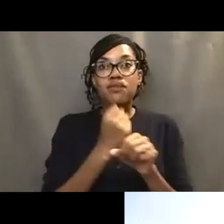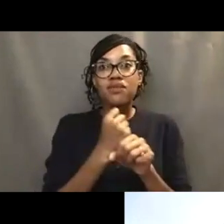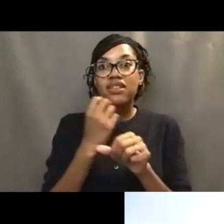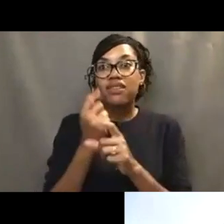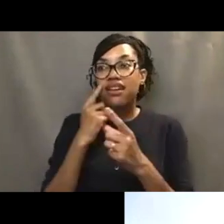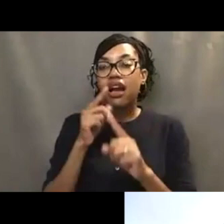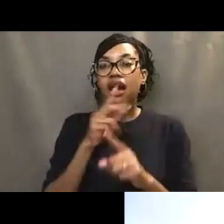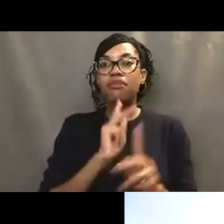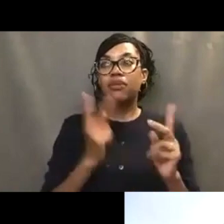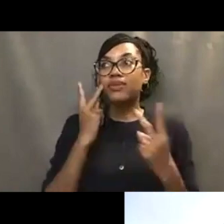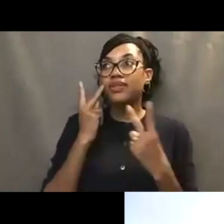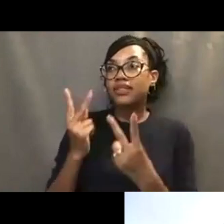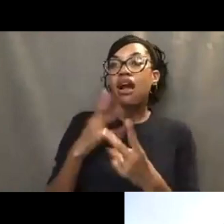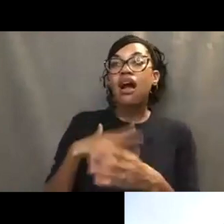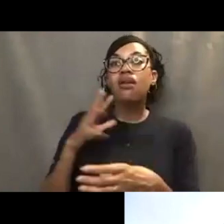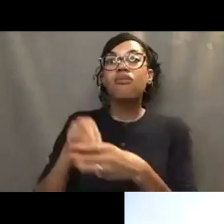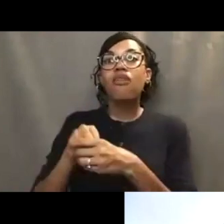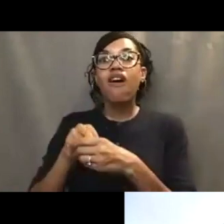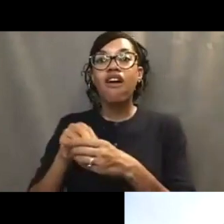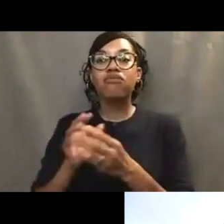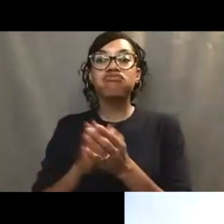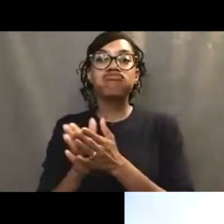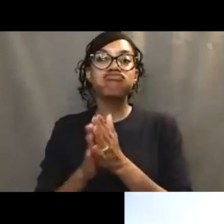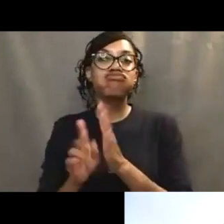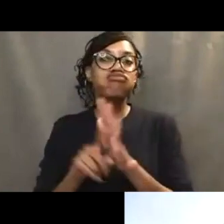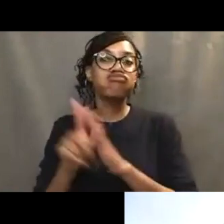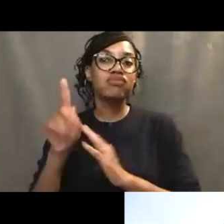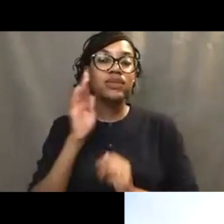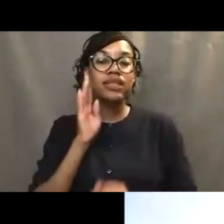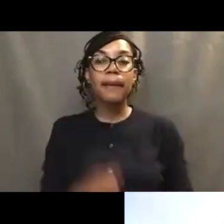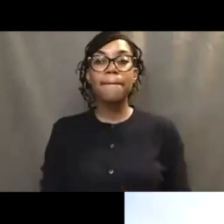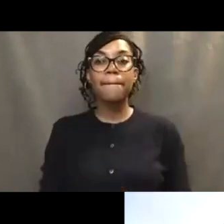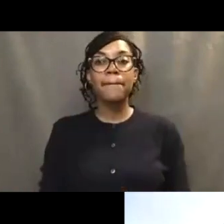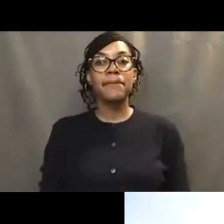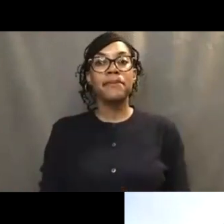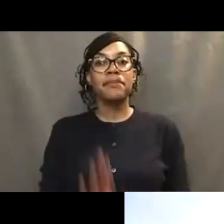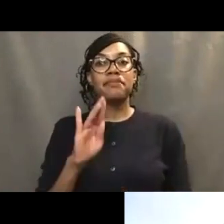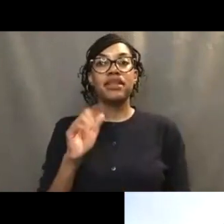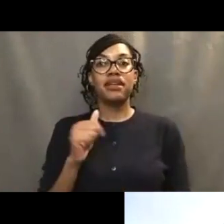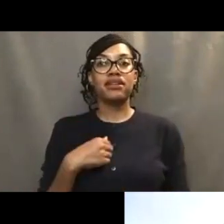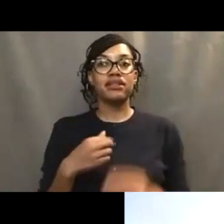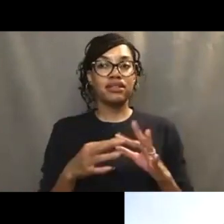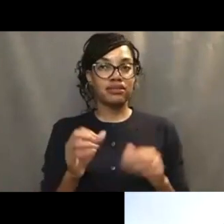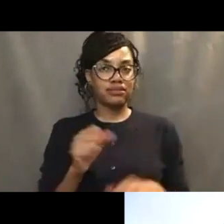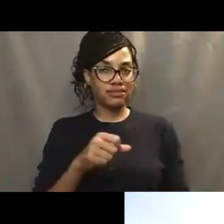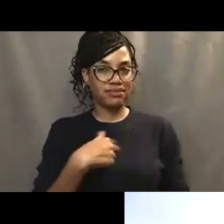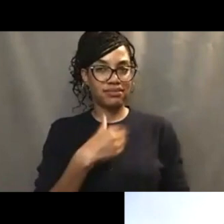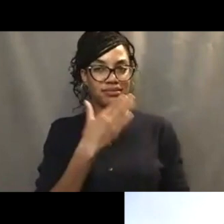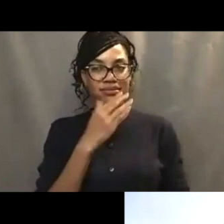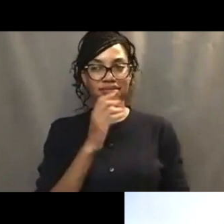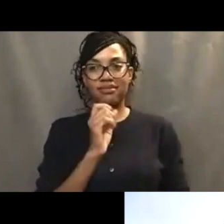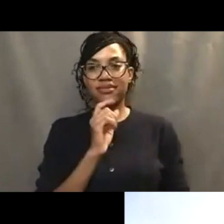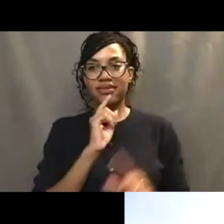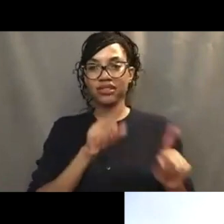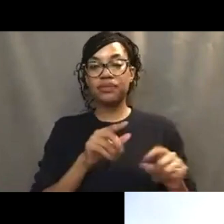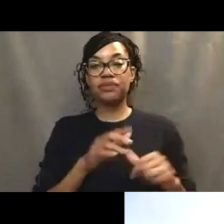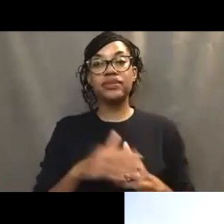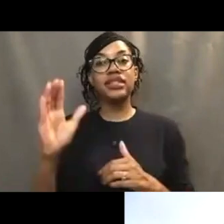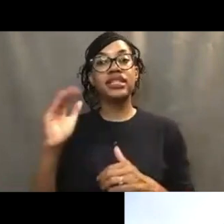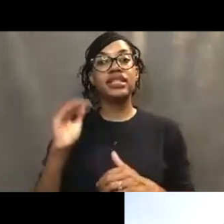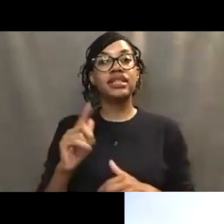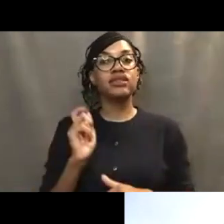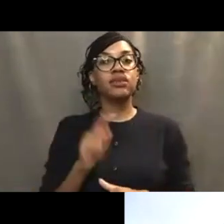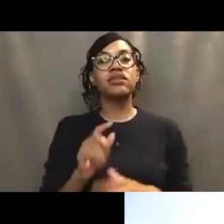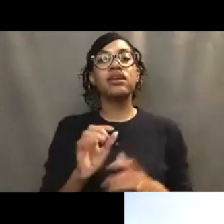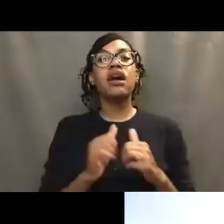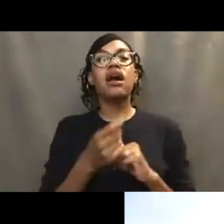Yes, thank you. Okay, so our next question I think is a really good one. Somebody asked, how are you all thinking about this work during our